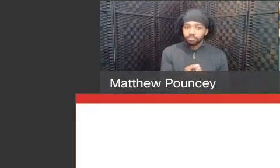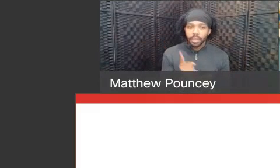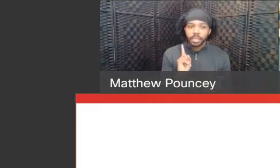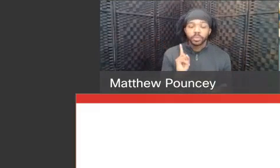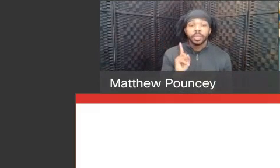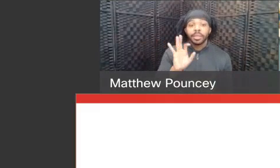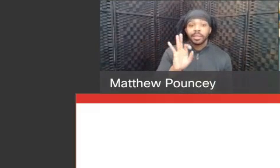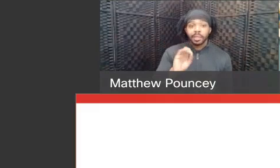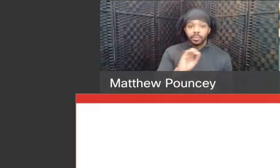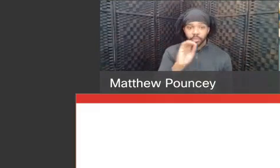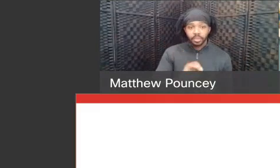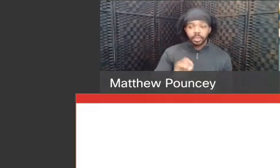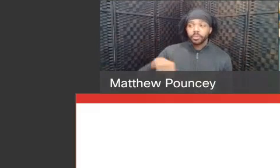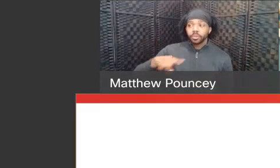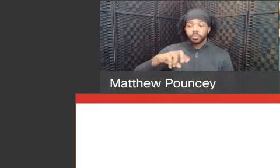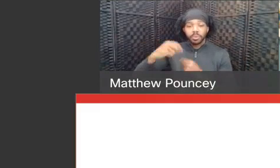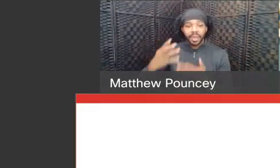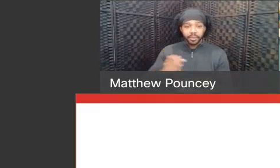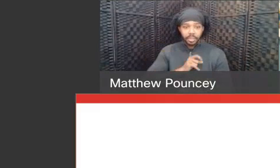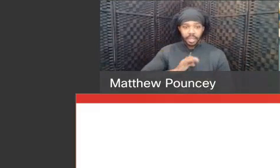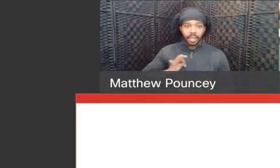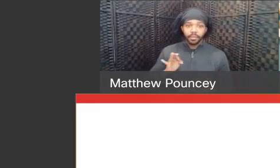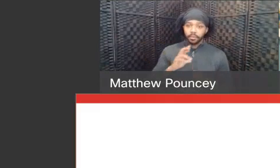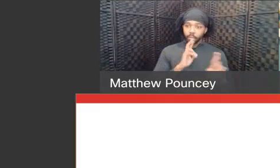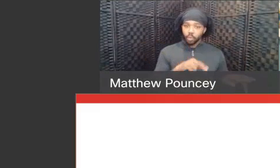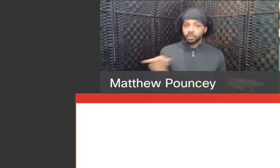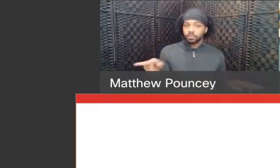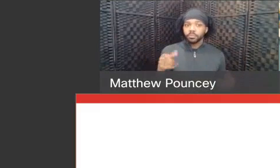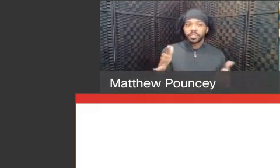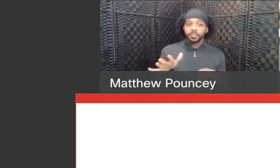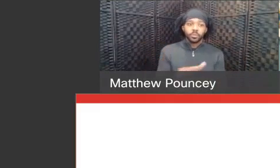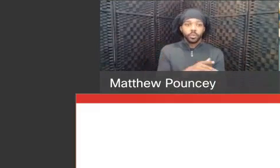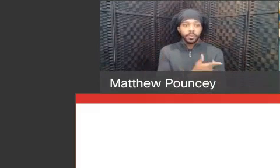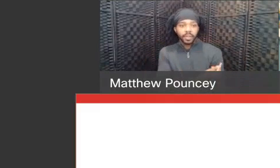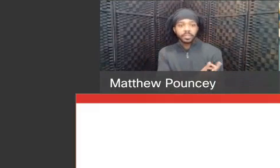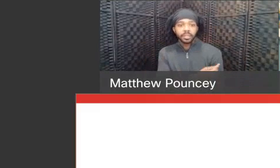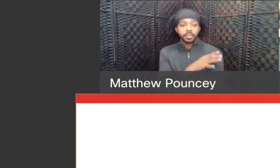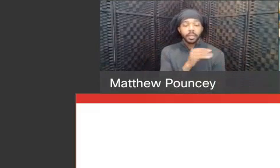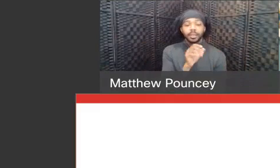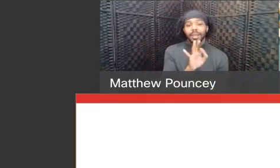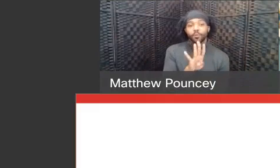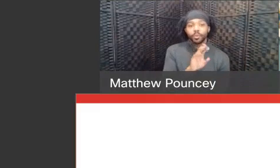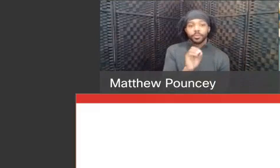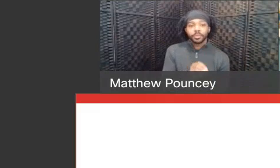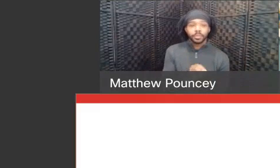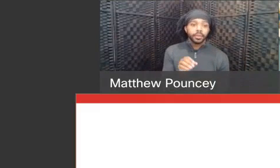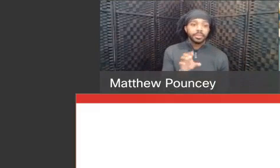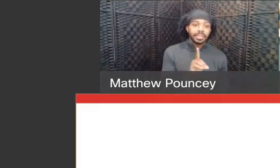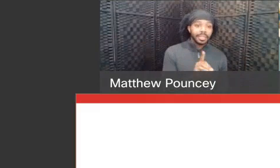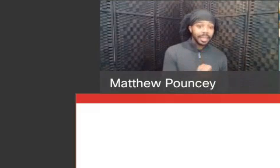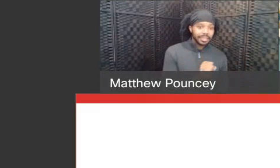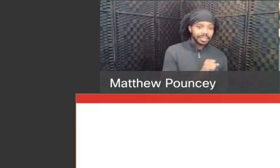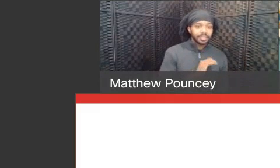90% of provider staff have been reported as fully vaccinated, and 94% of DDS staff are